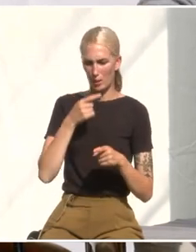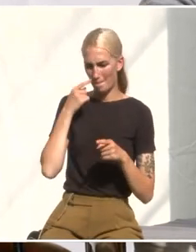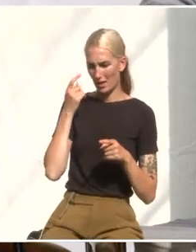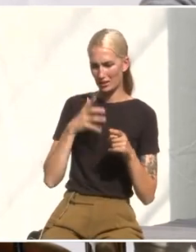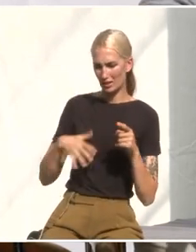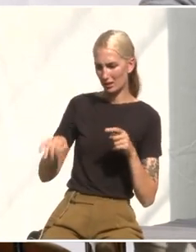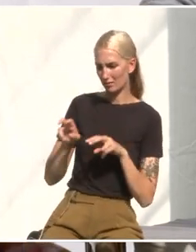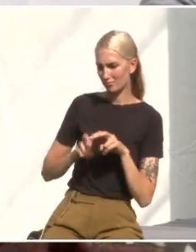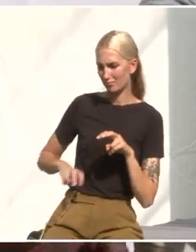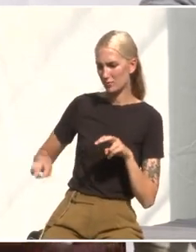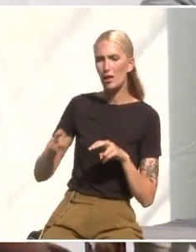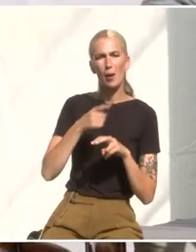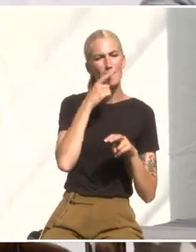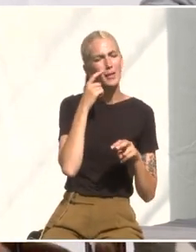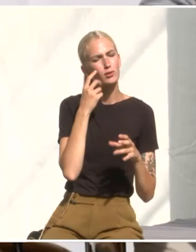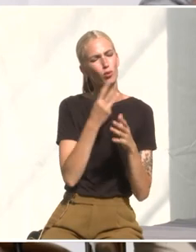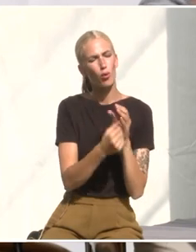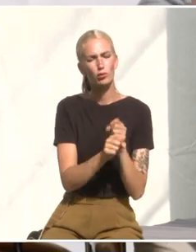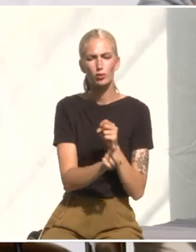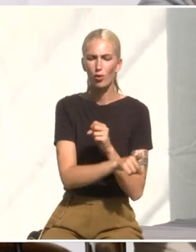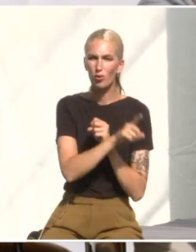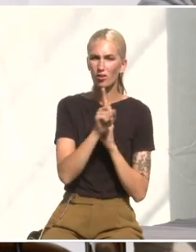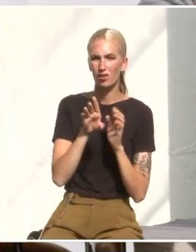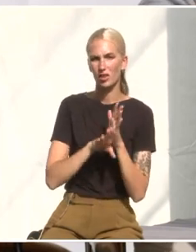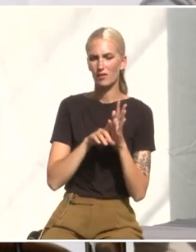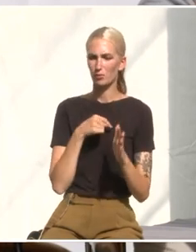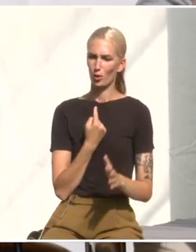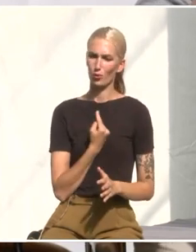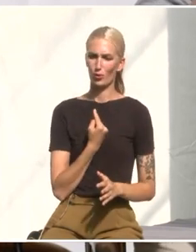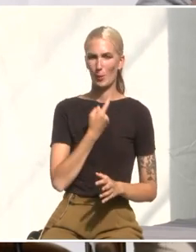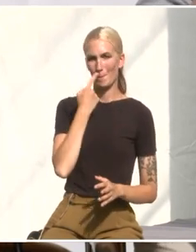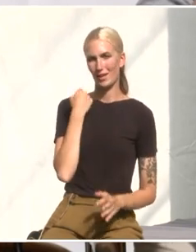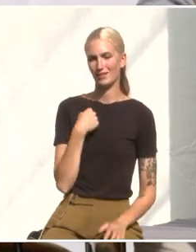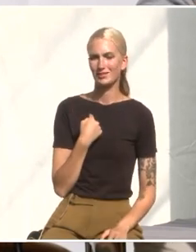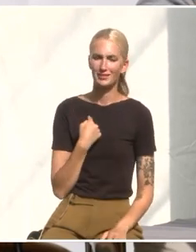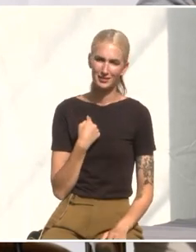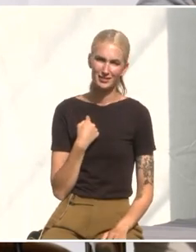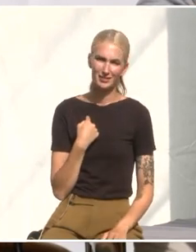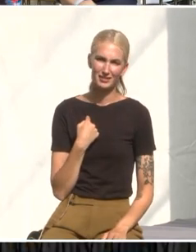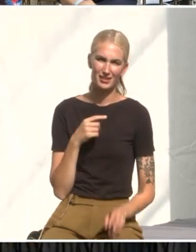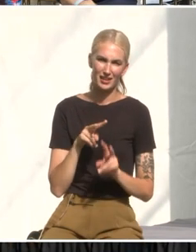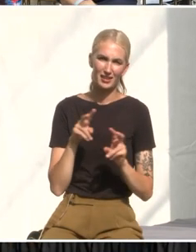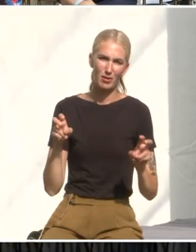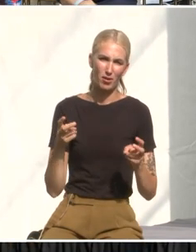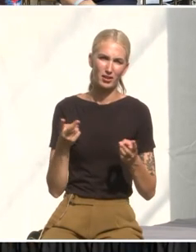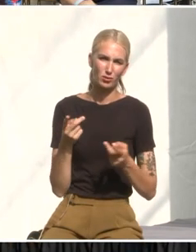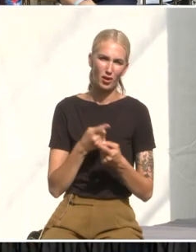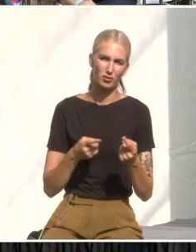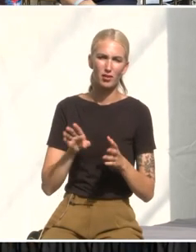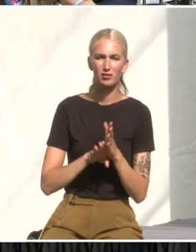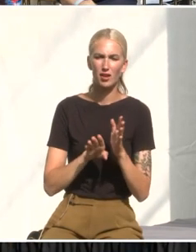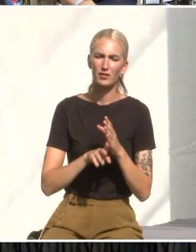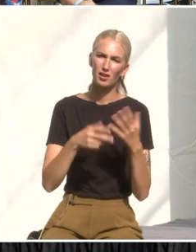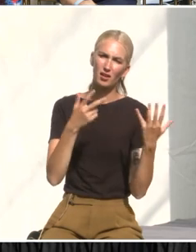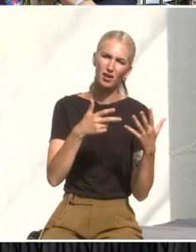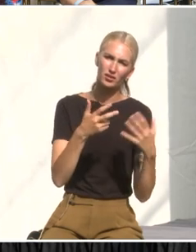I work with men all the time, but usually I'm the only male there when we are discussing these things. About 85 to